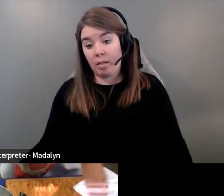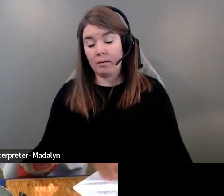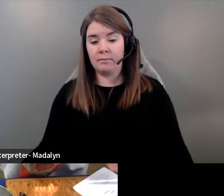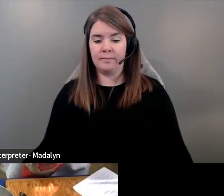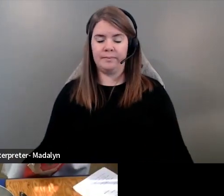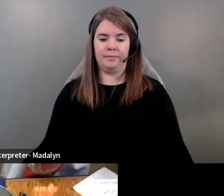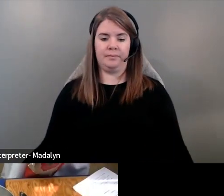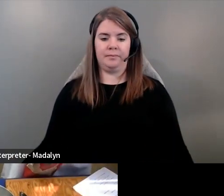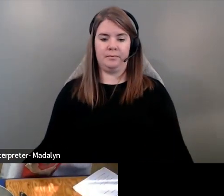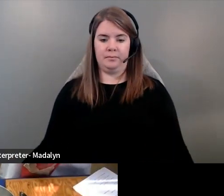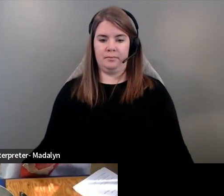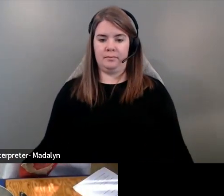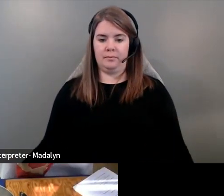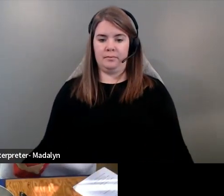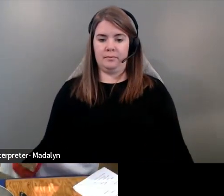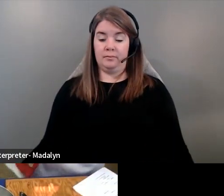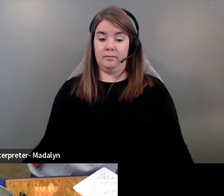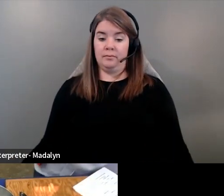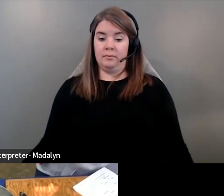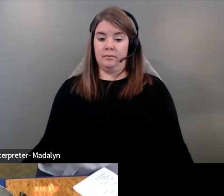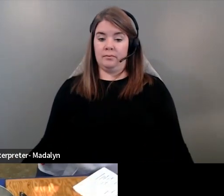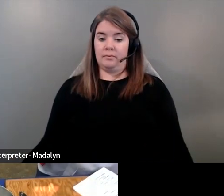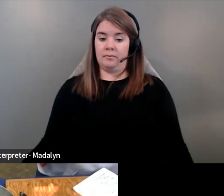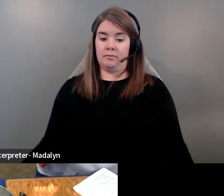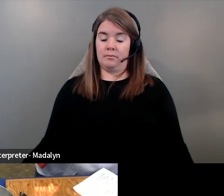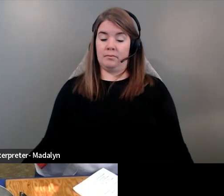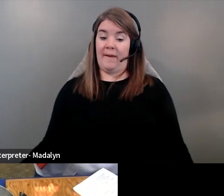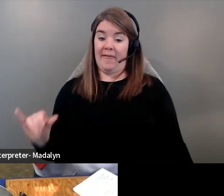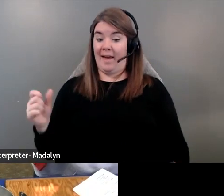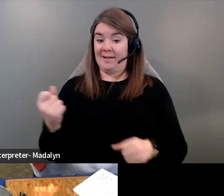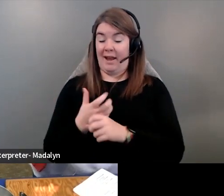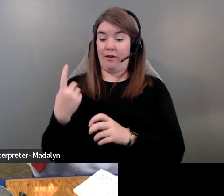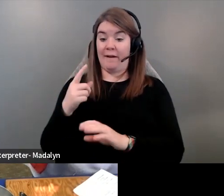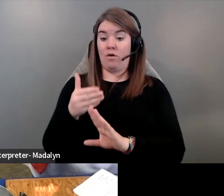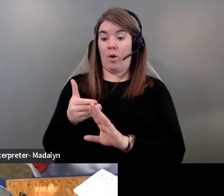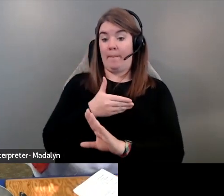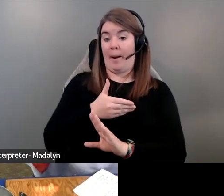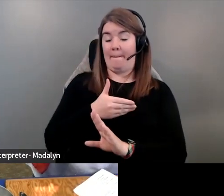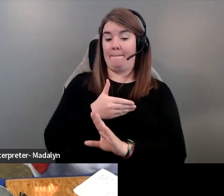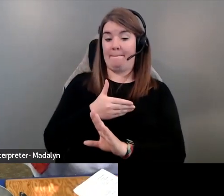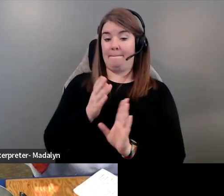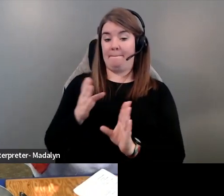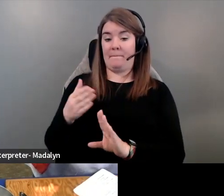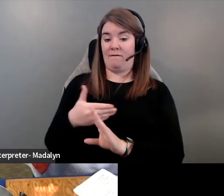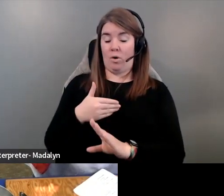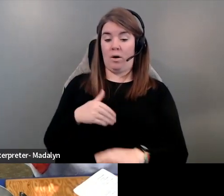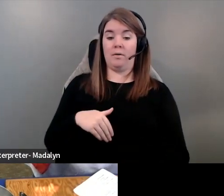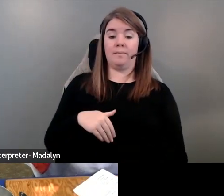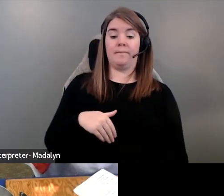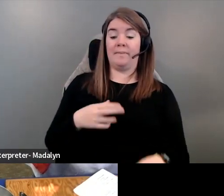So that's everything that's on our prep ahead. The hard-boiled eggs, the entire bag of